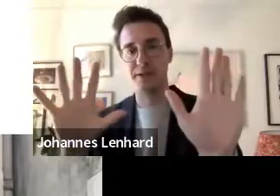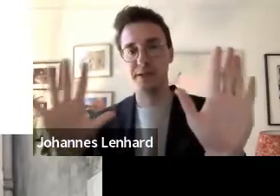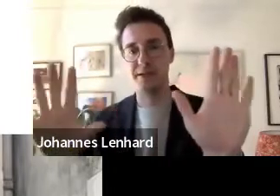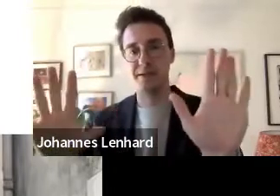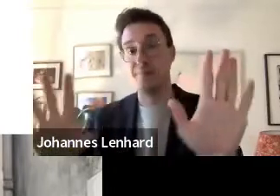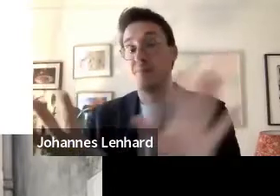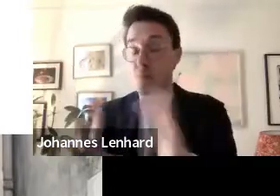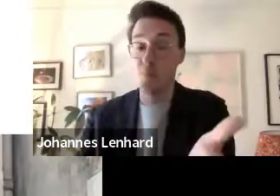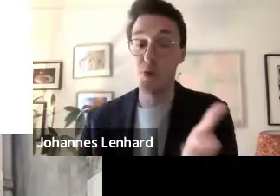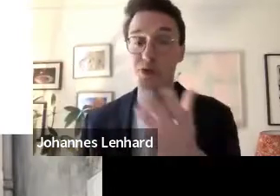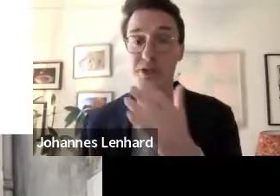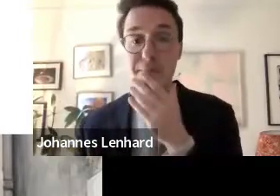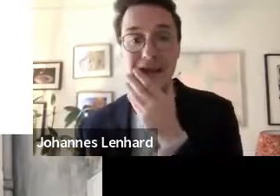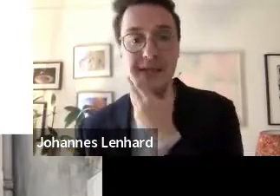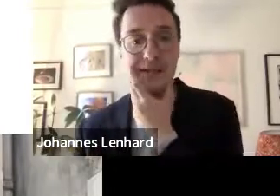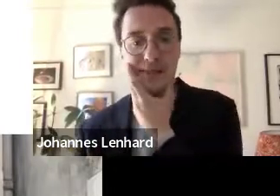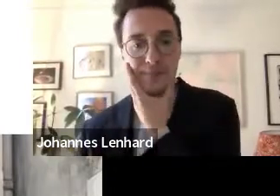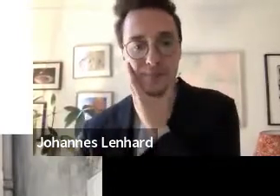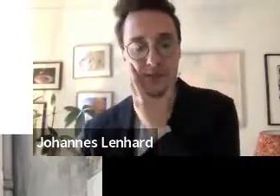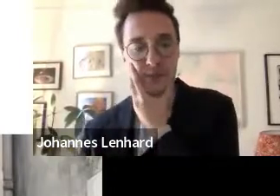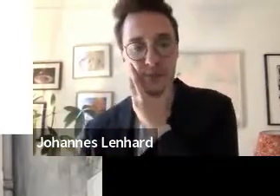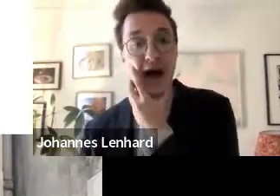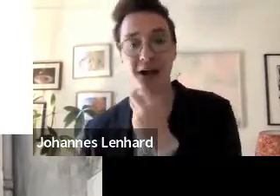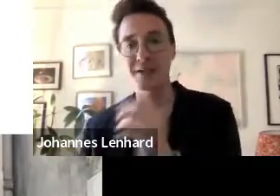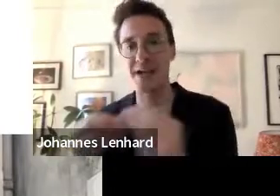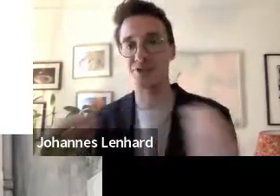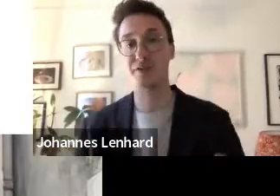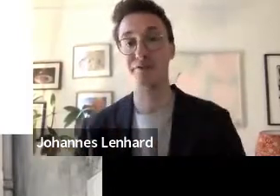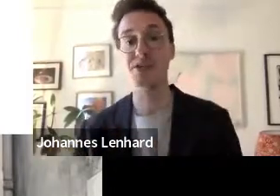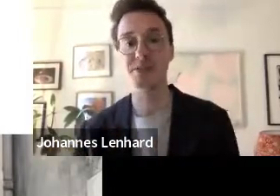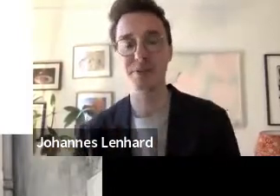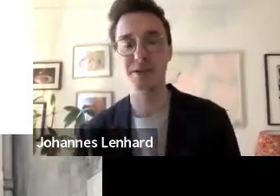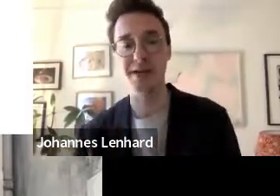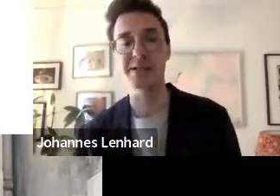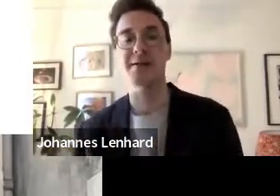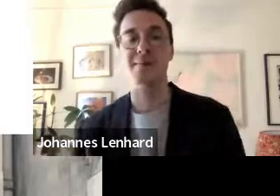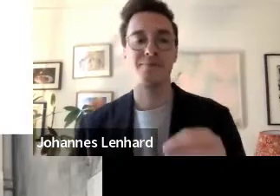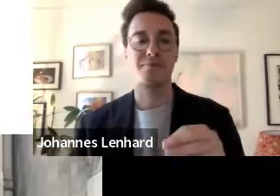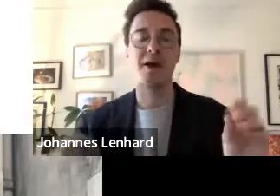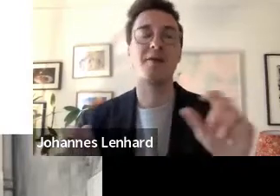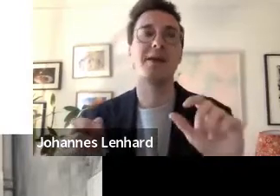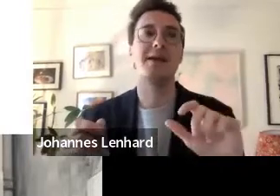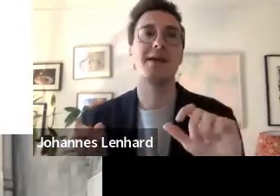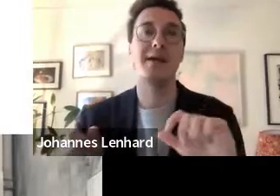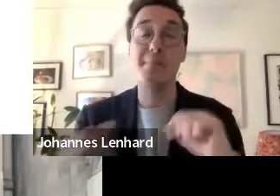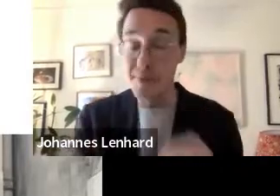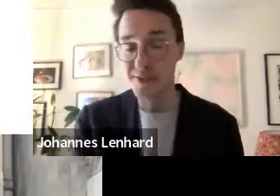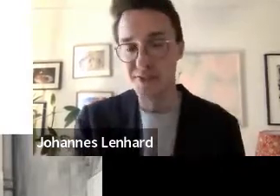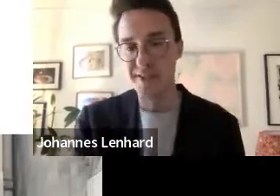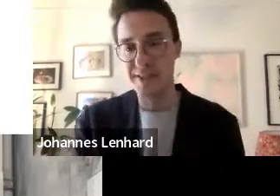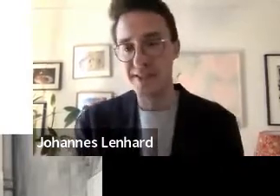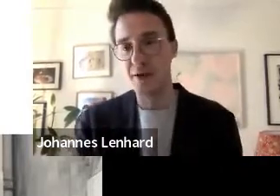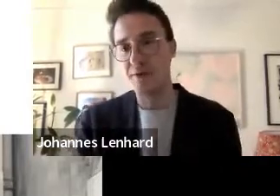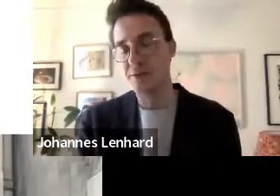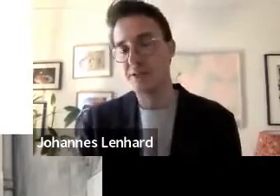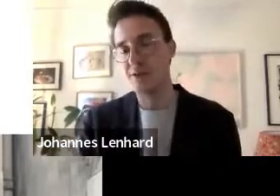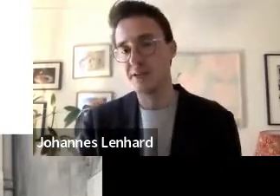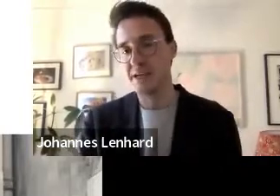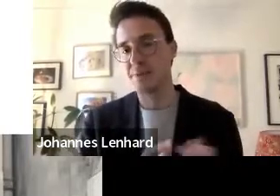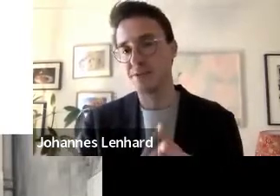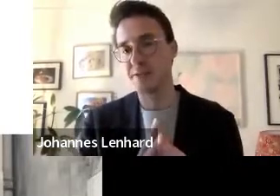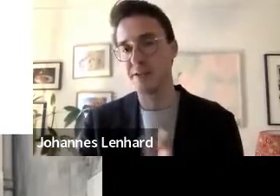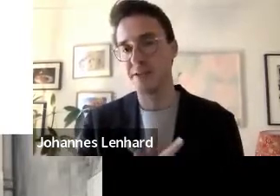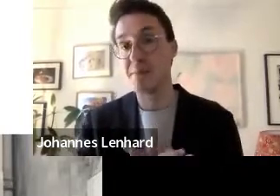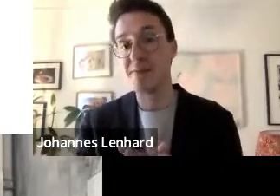puts particular, mostly metal architectural features in place very implicitly. They obviously